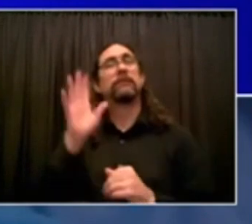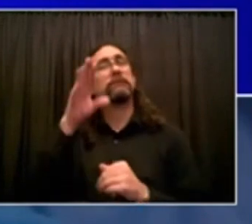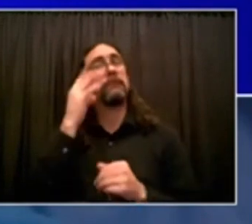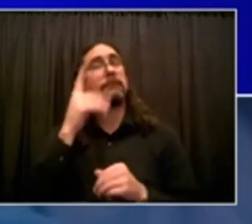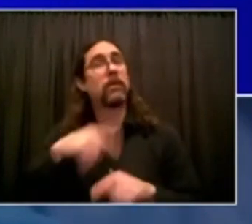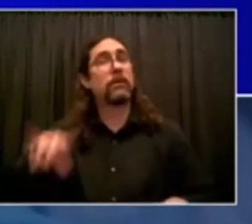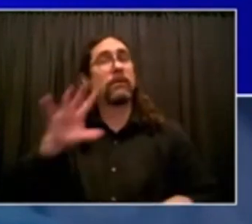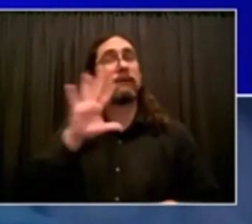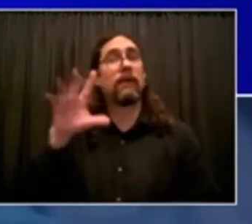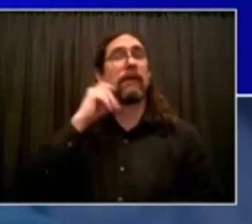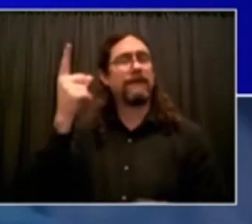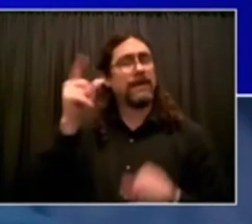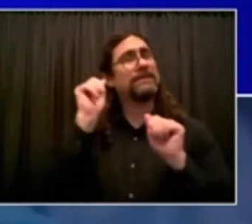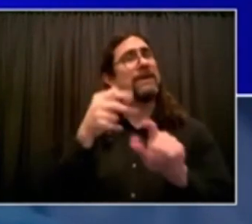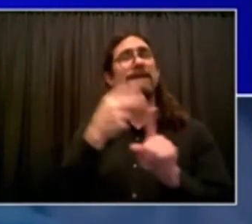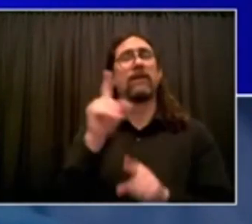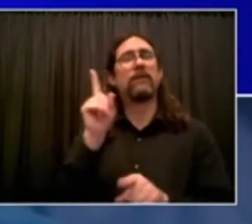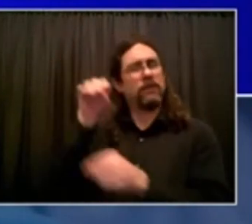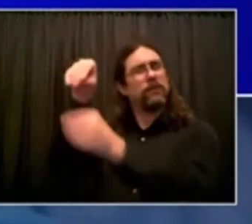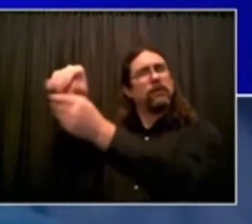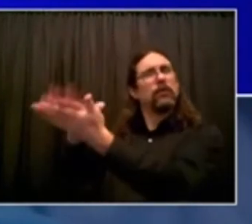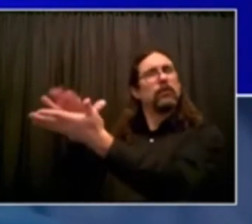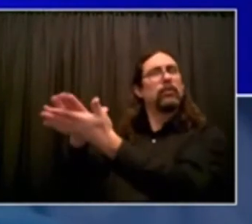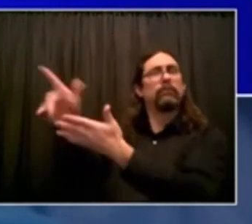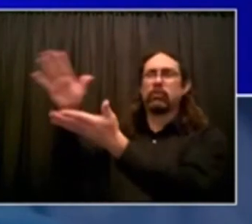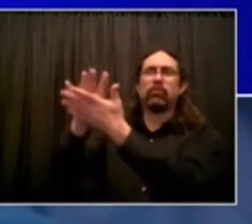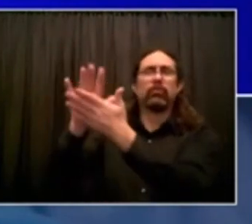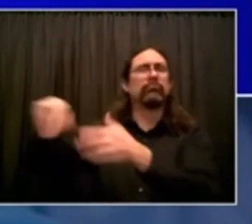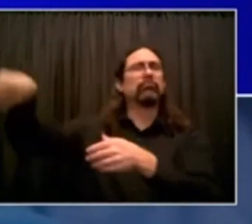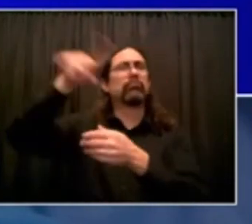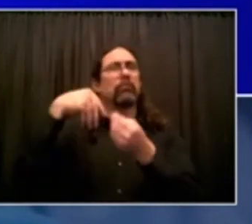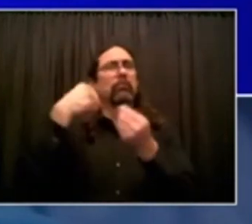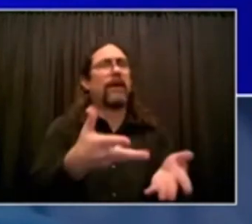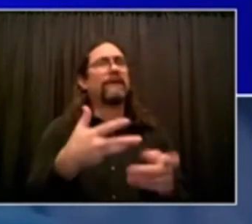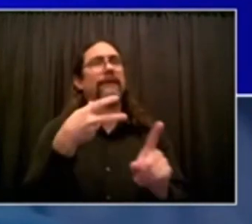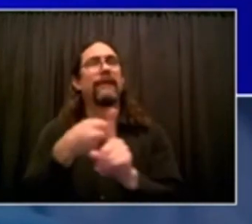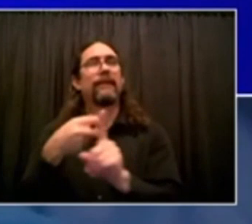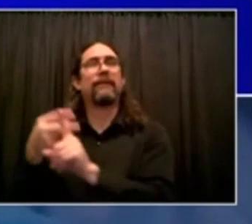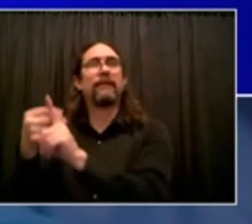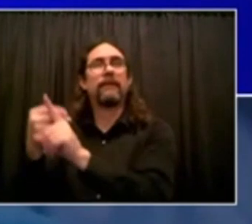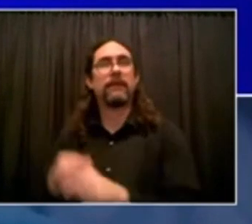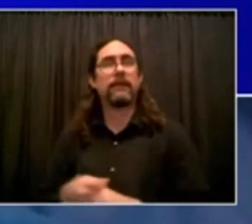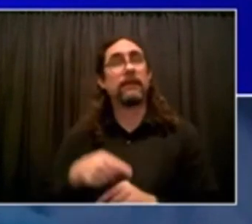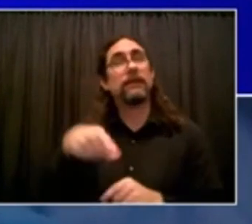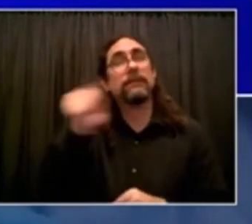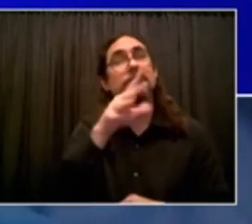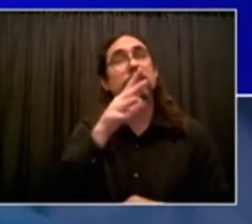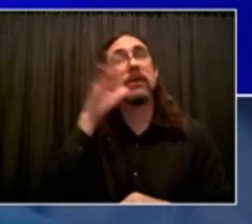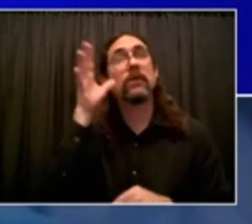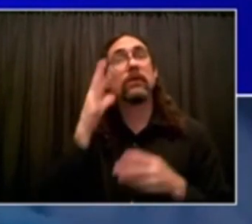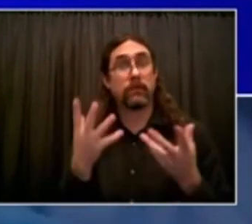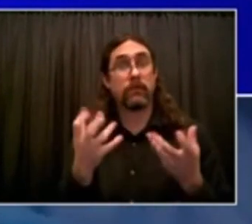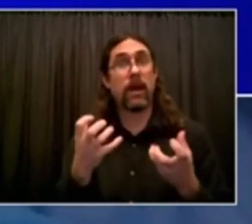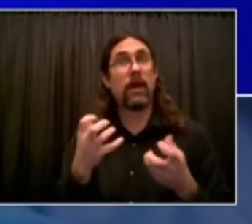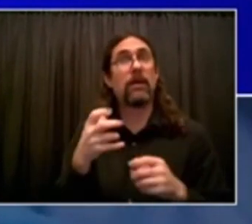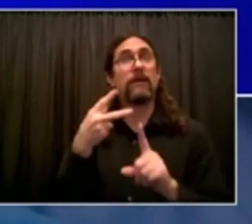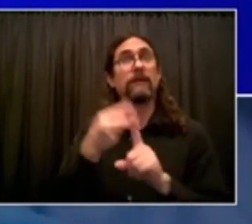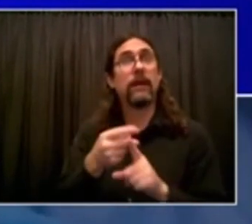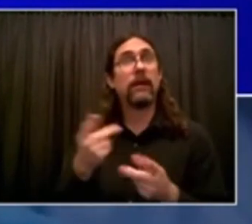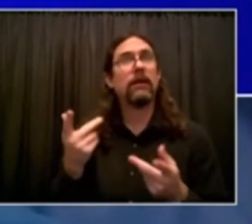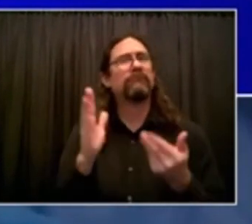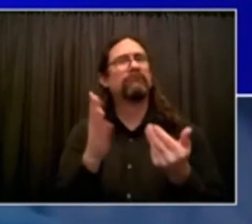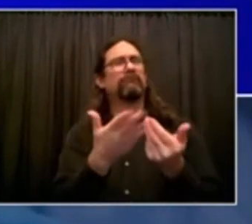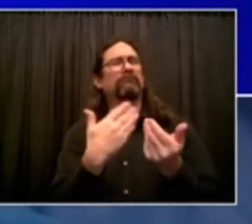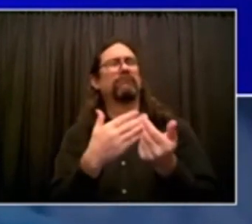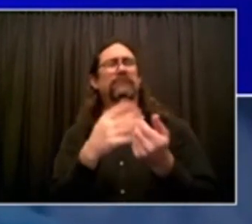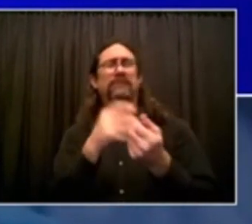kid vaccinated, it's so simple. It could be at your own school, or it could be in many, many locations nearby your home. This is something